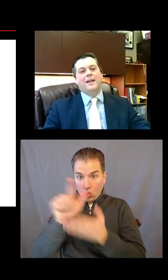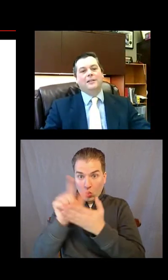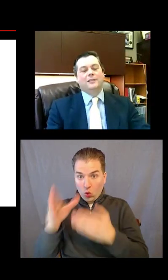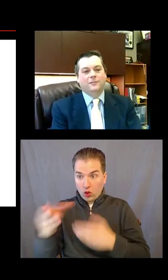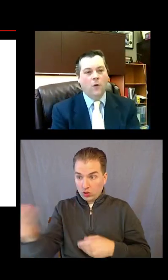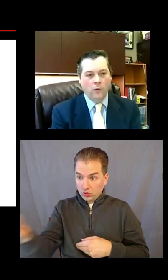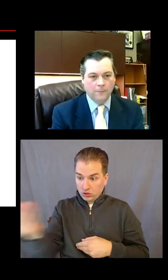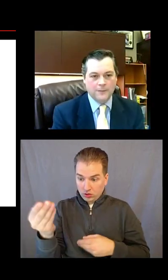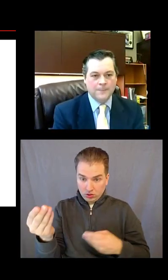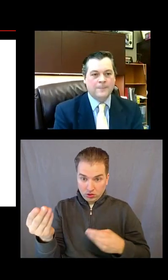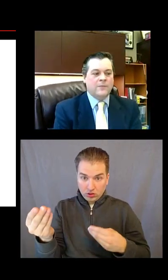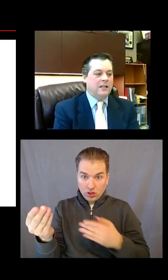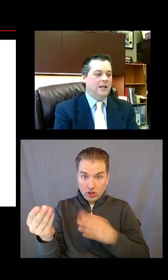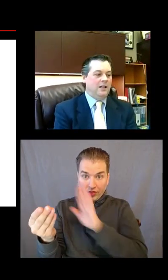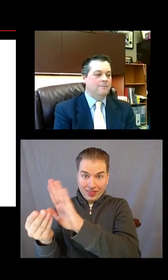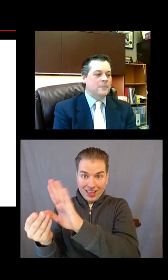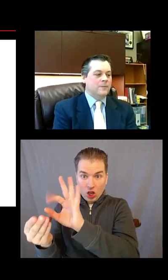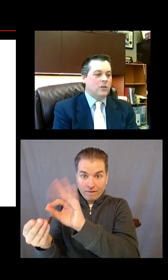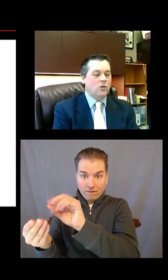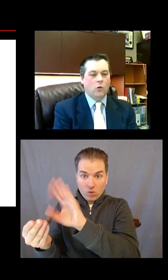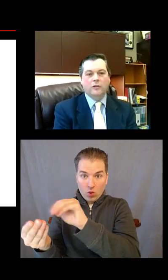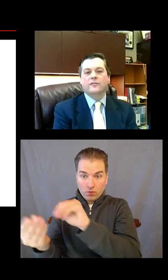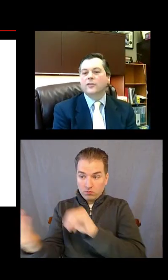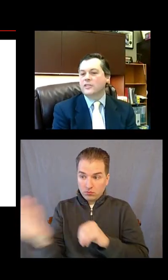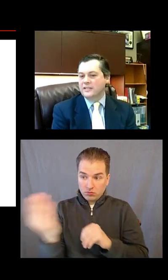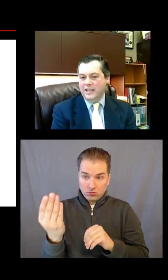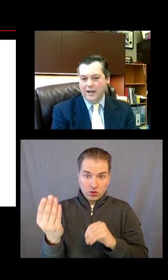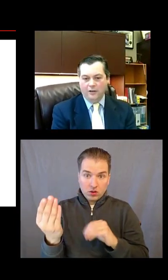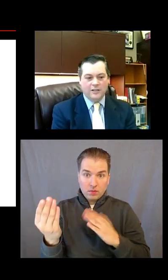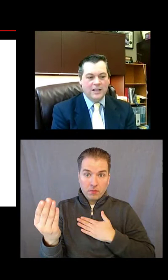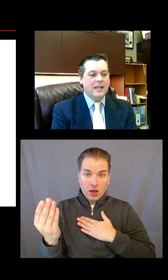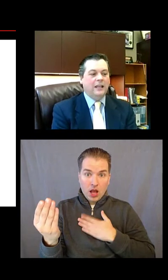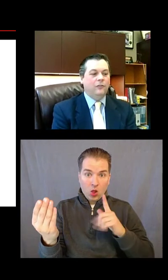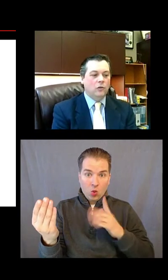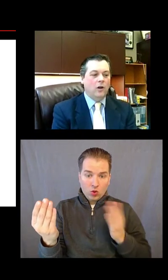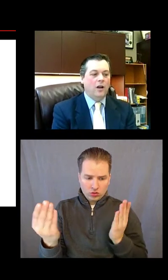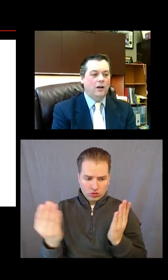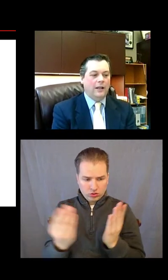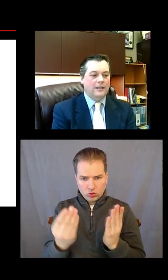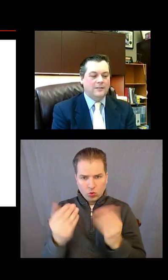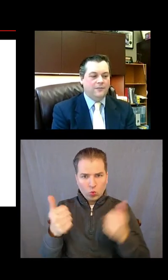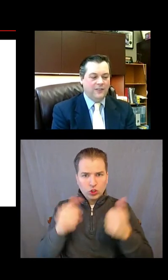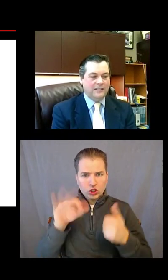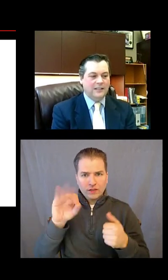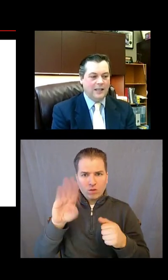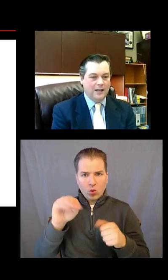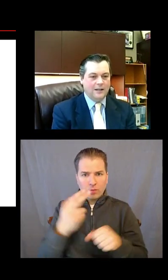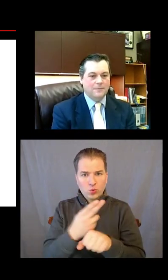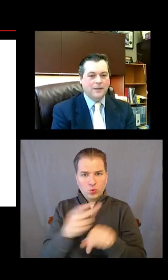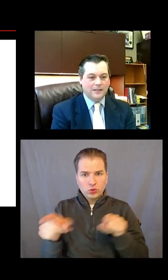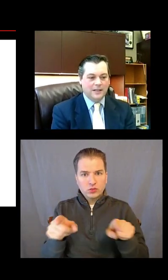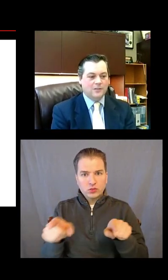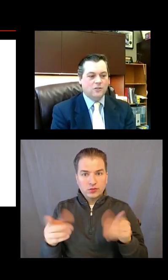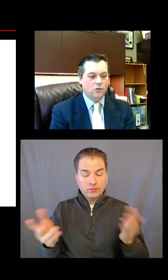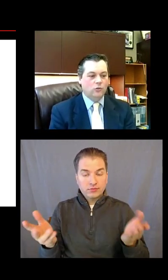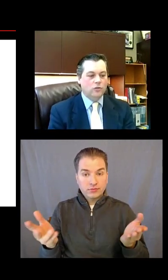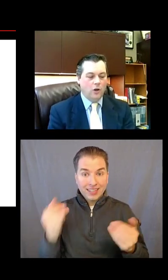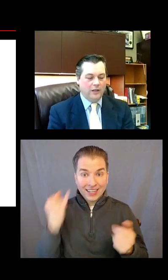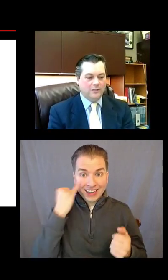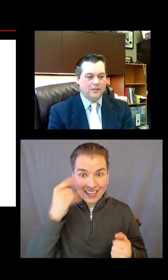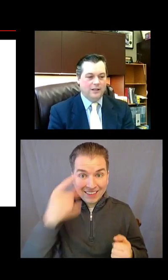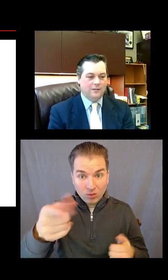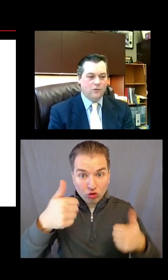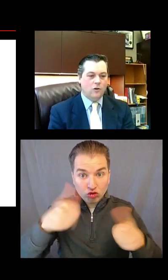the battle of forms, yours versus theirs. If you are a sophisticated business, you